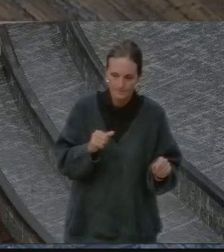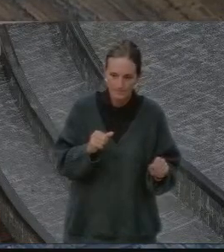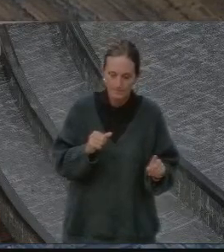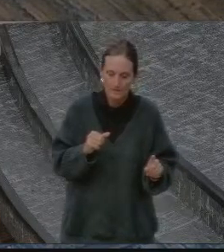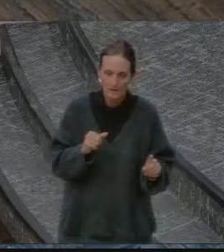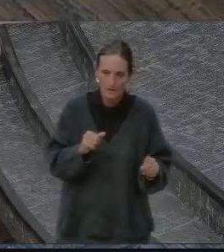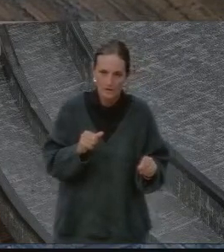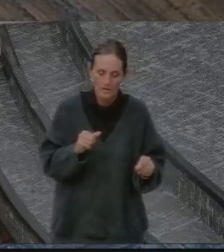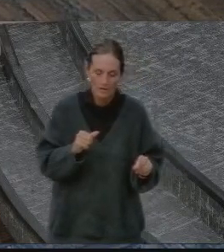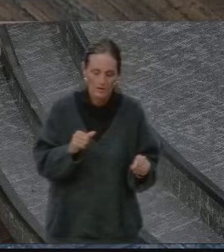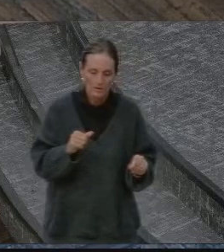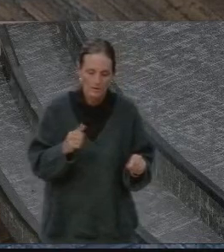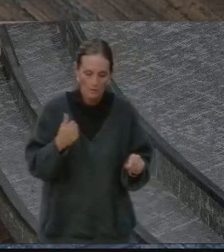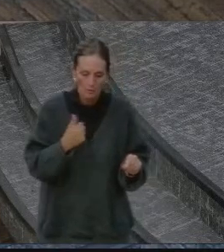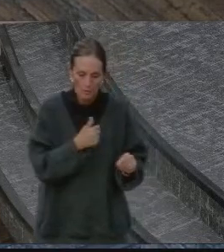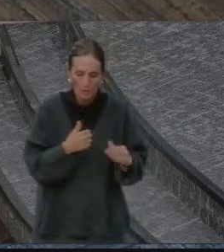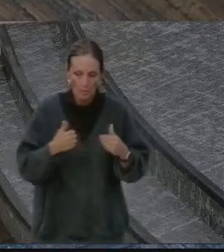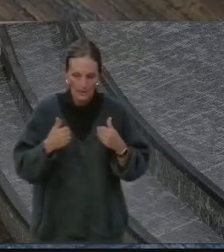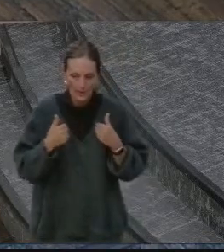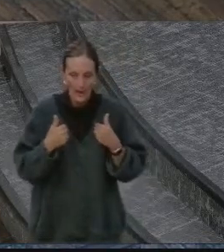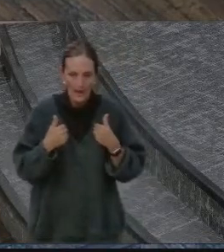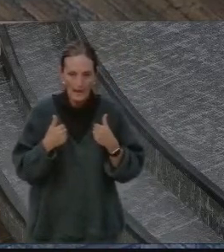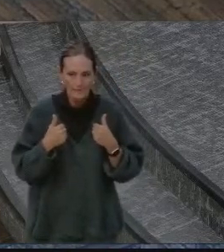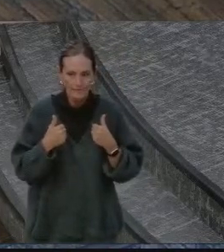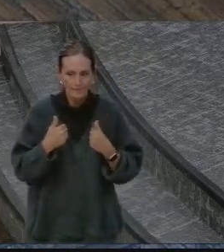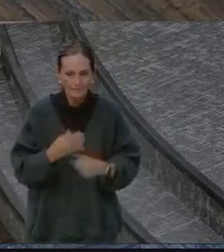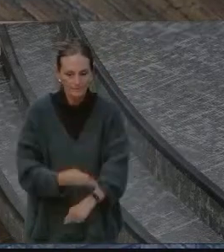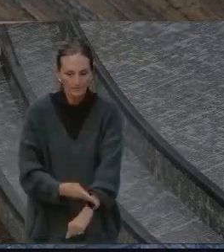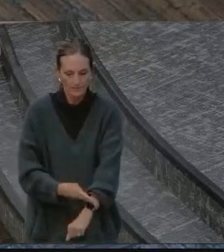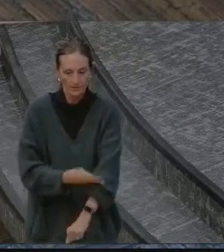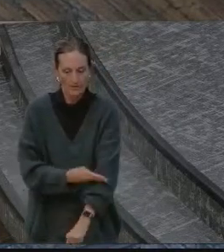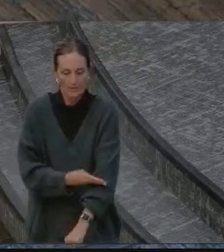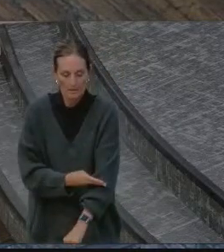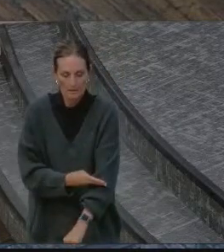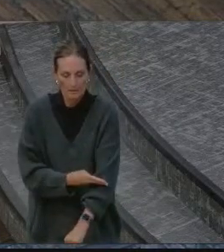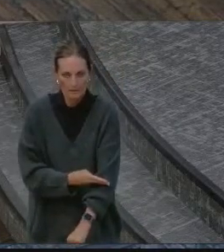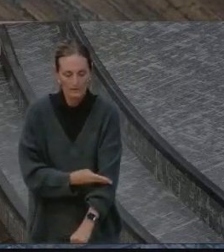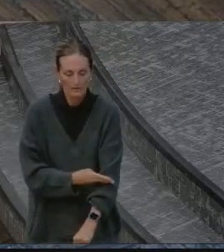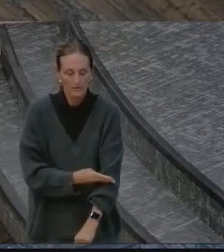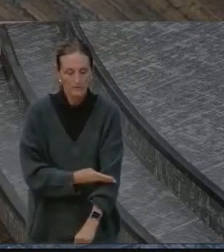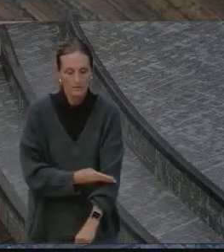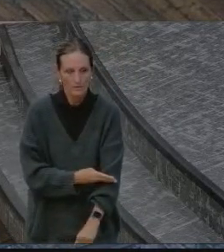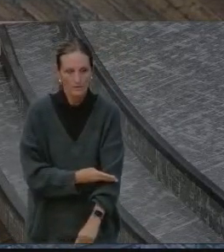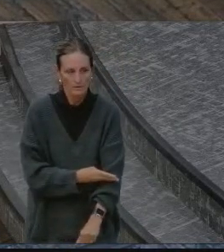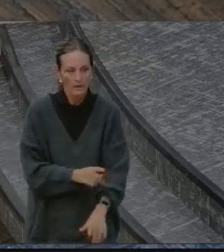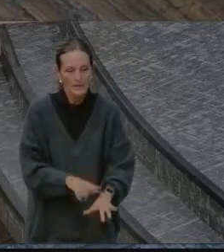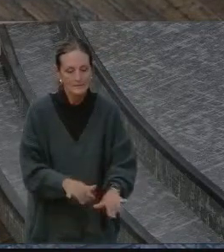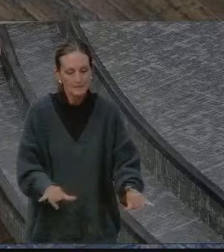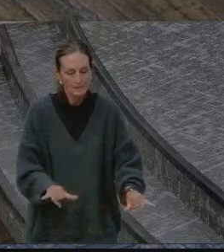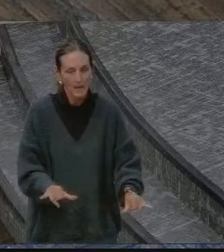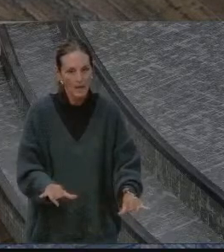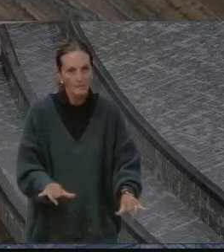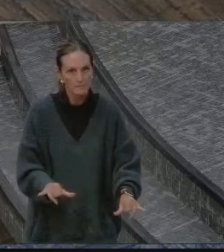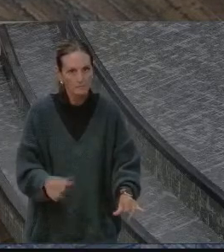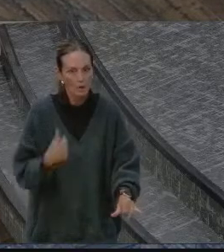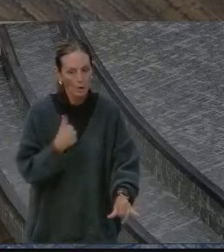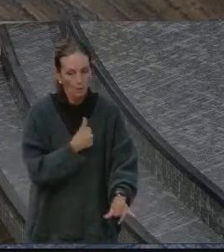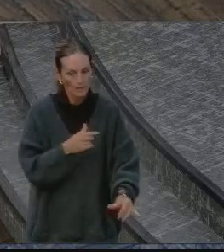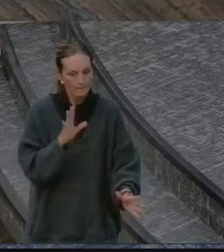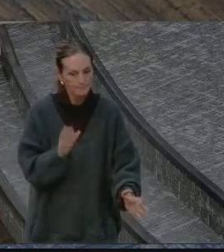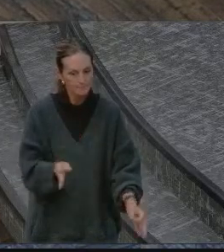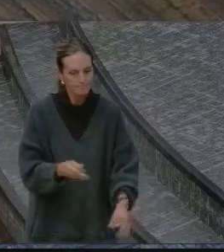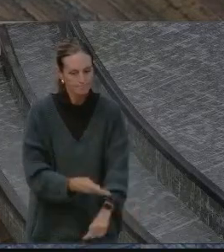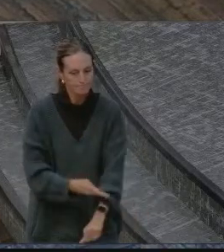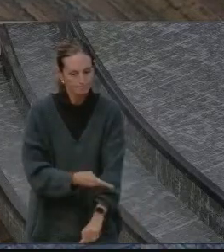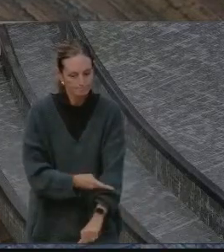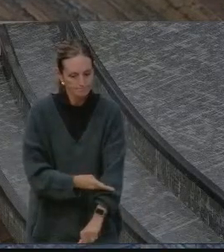taken steps forward, but we've also taken perhaps steps that we can reconsider. I am thinking about,